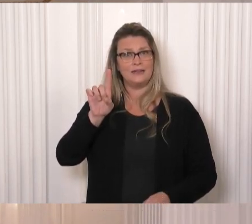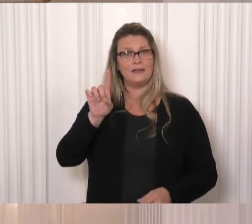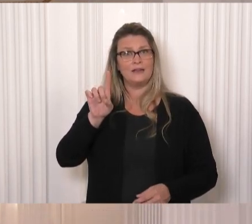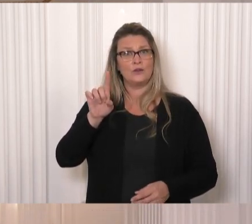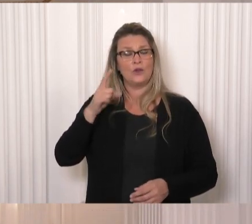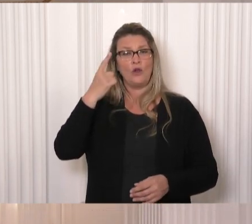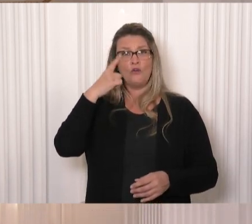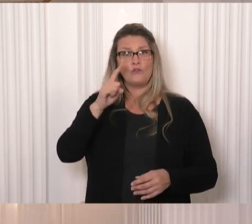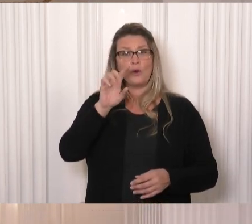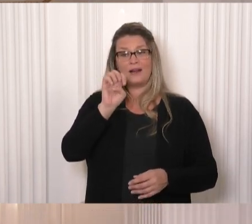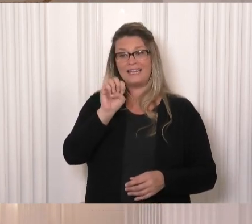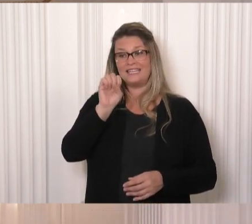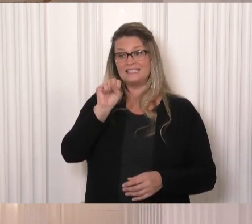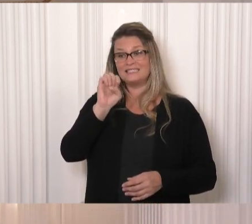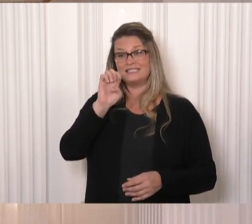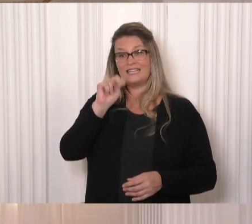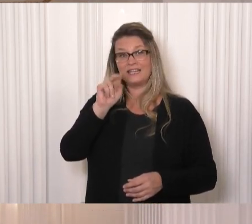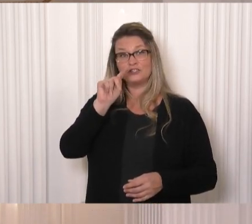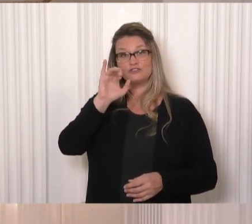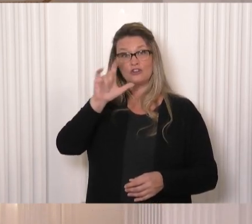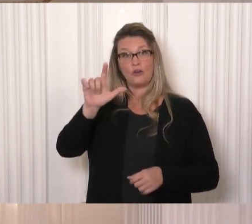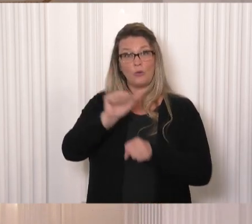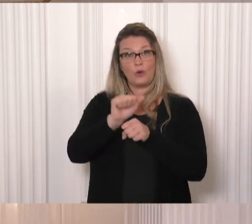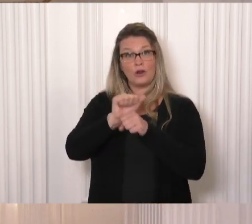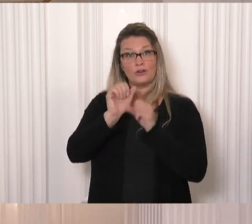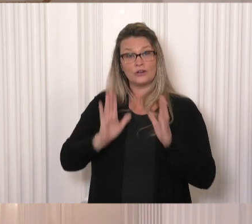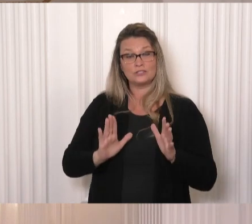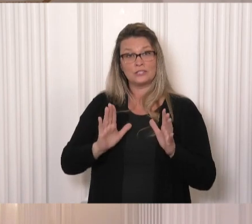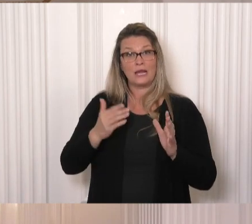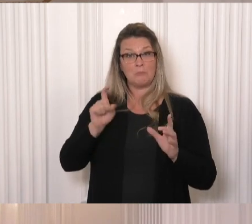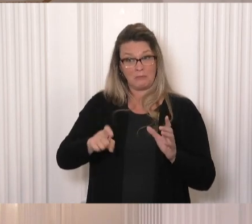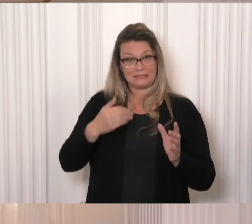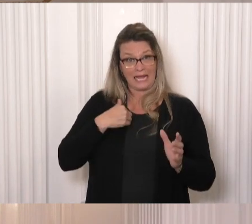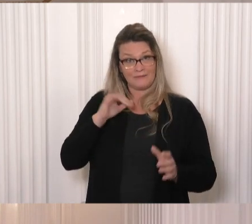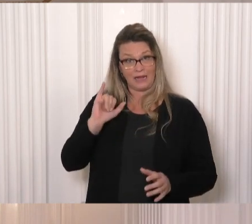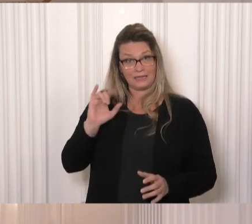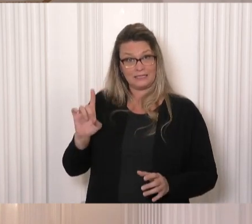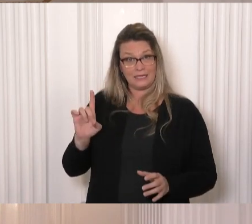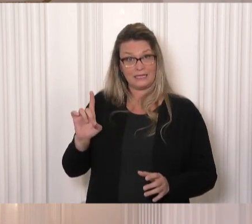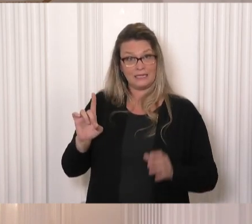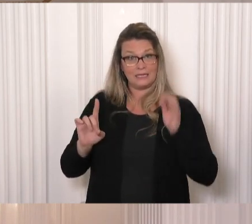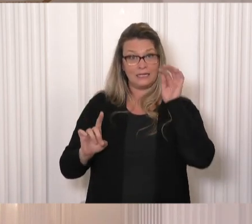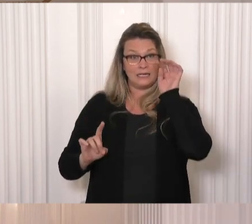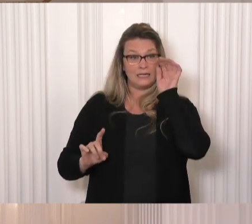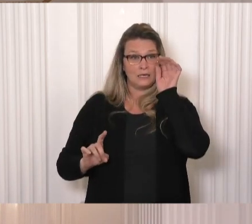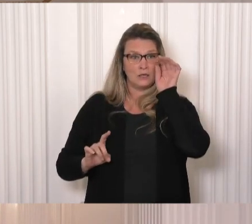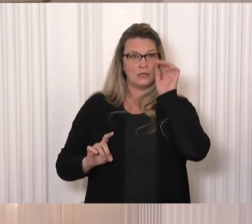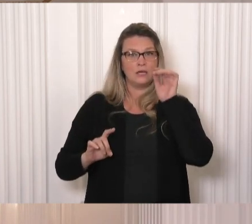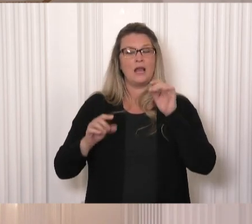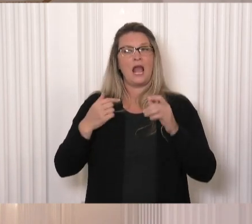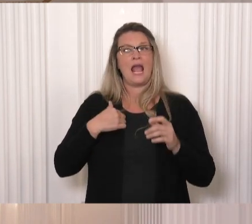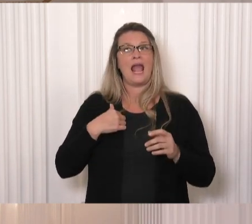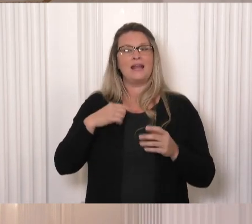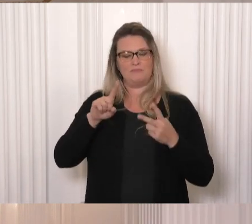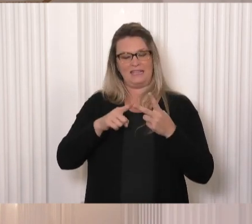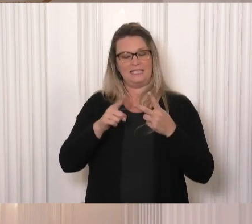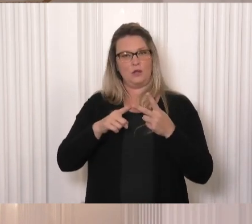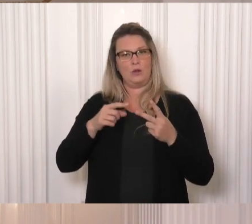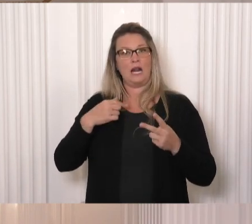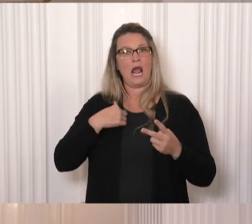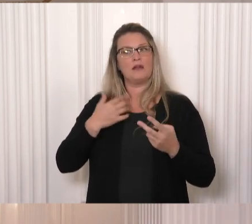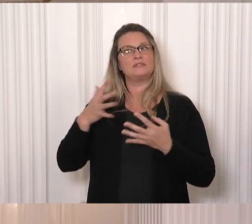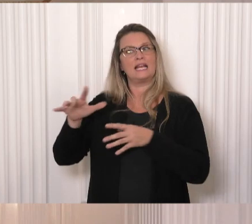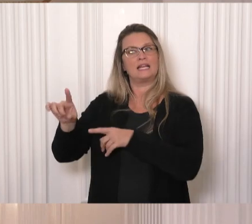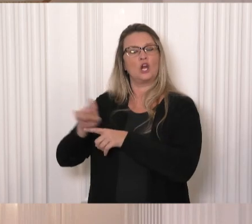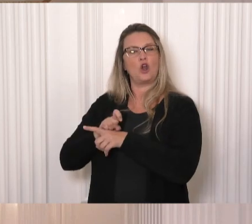them as they go out during the stay-at-home order? And second, I've taken a call about a business who's not allowing people to work from